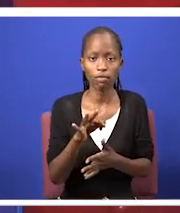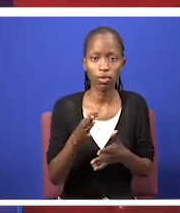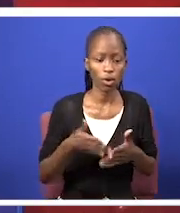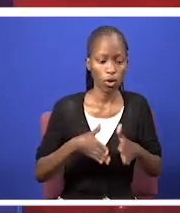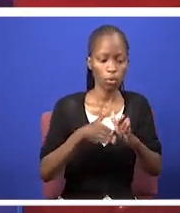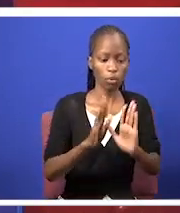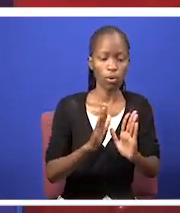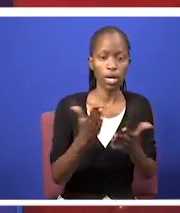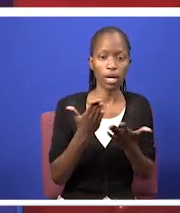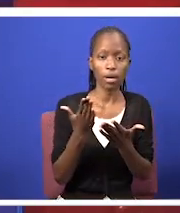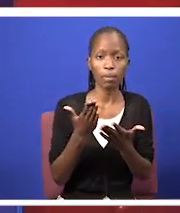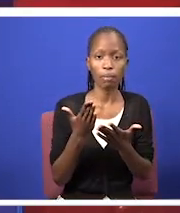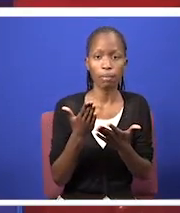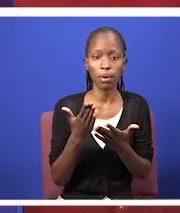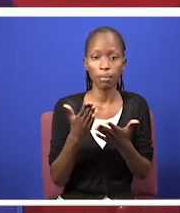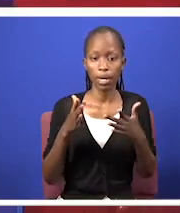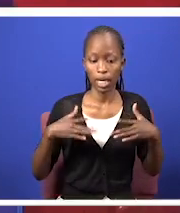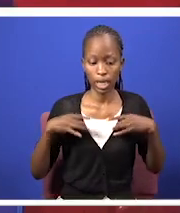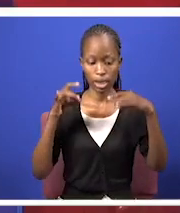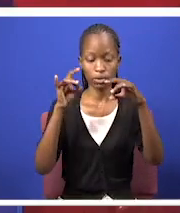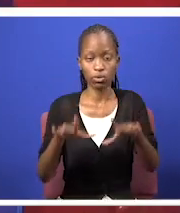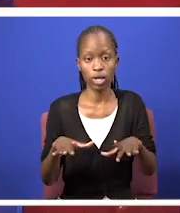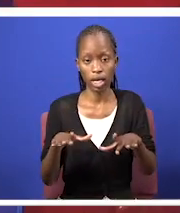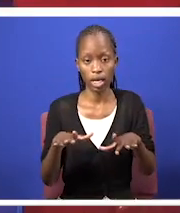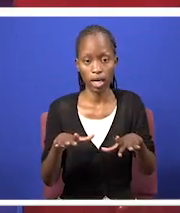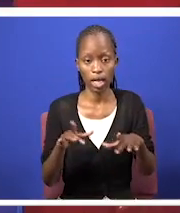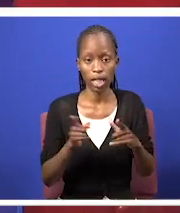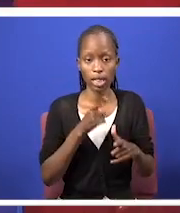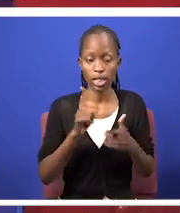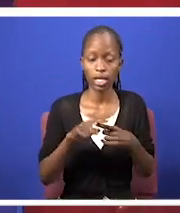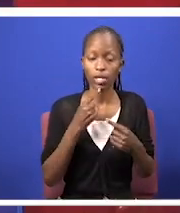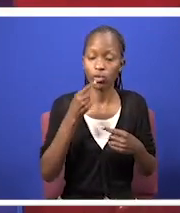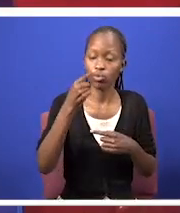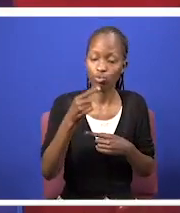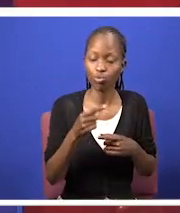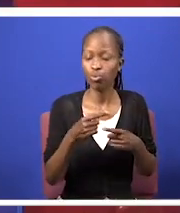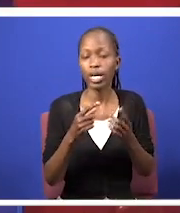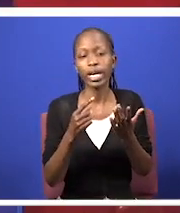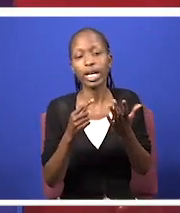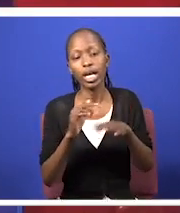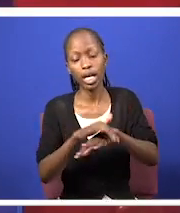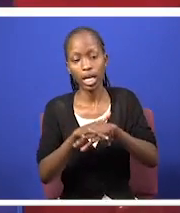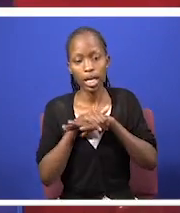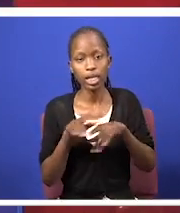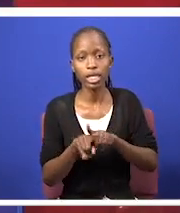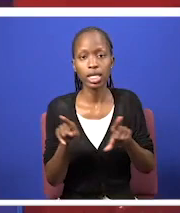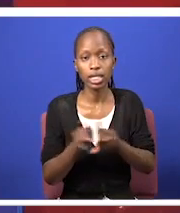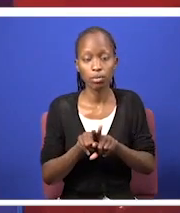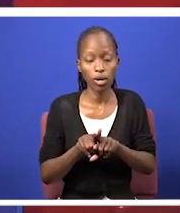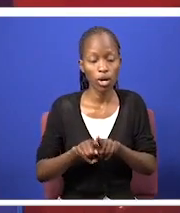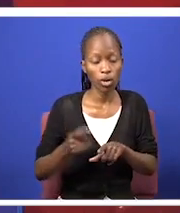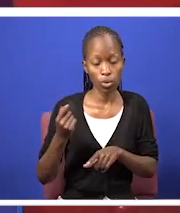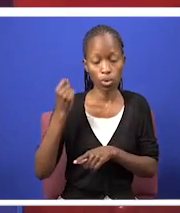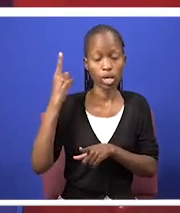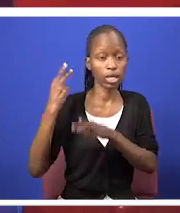were born in Australia and that was a colony of part of the British Empire, you spoke English. You behaved in a way and you understood